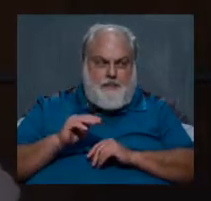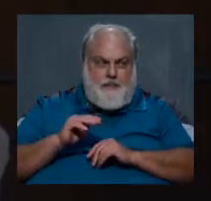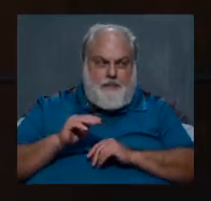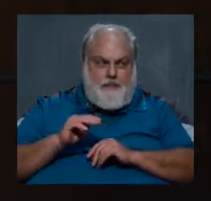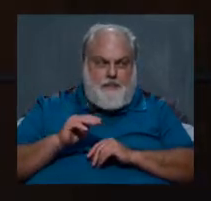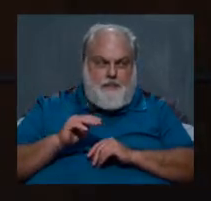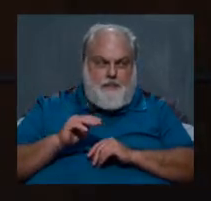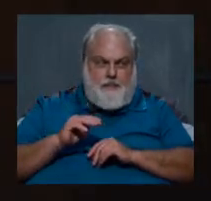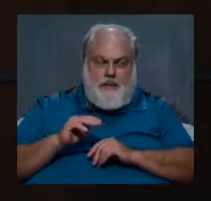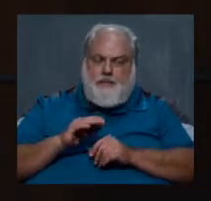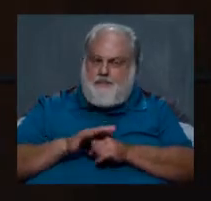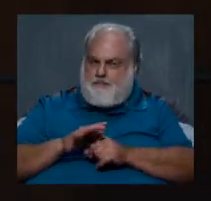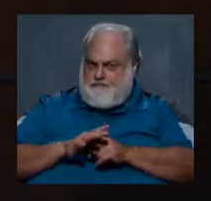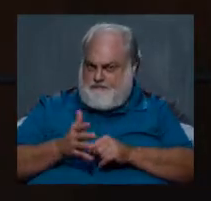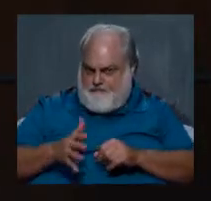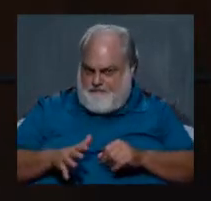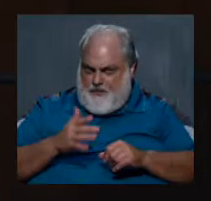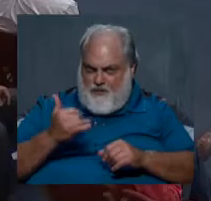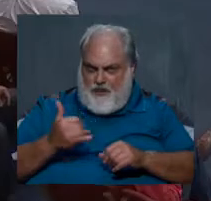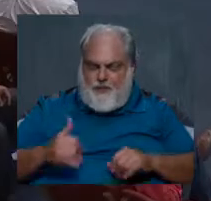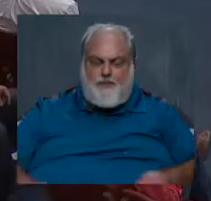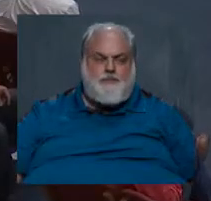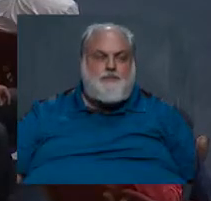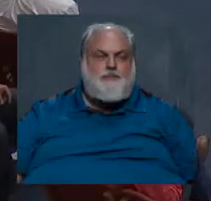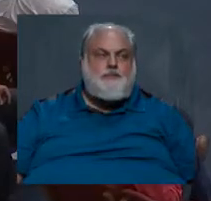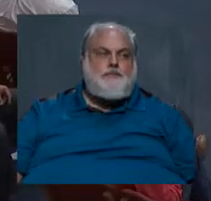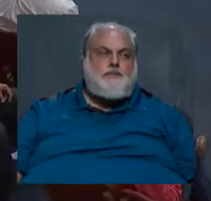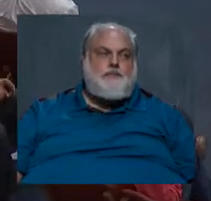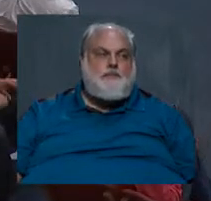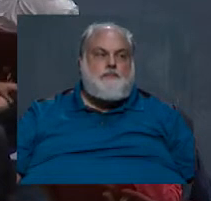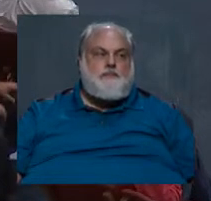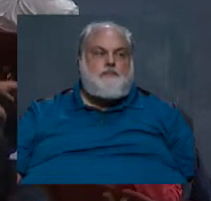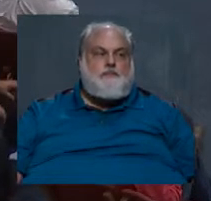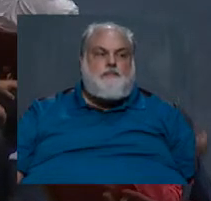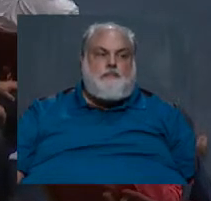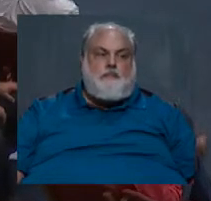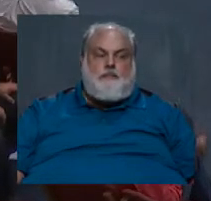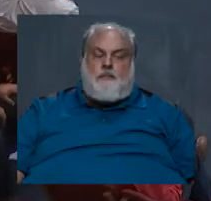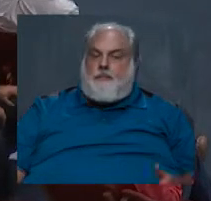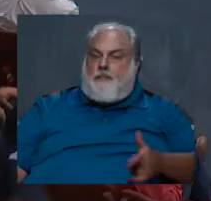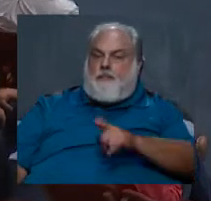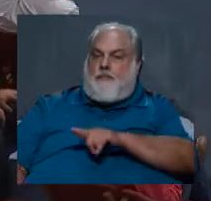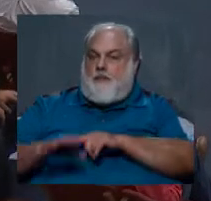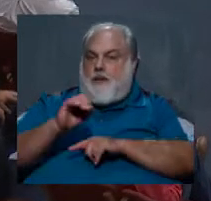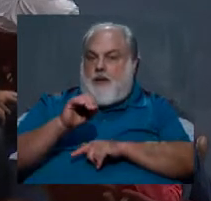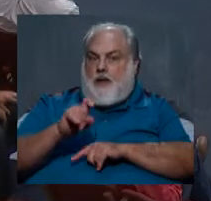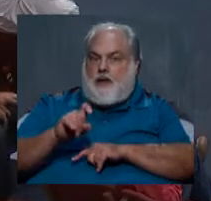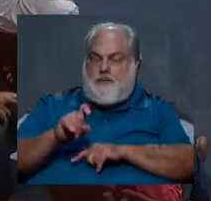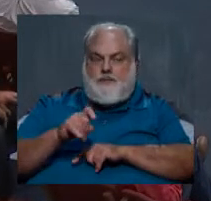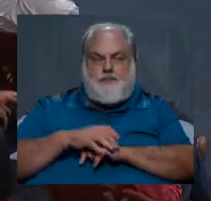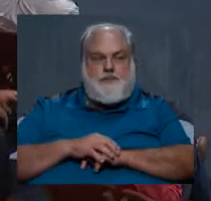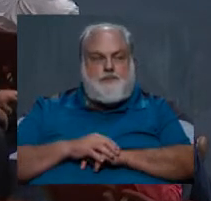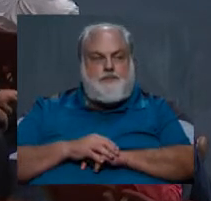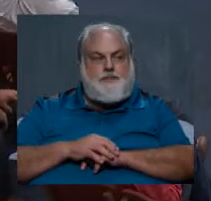I think I'll let some other commissioners ask a few questions. Okay, sure thing. Commissioner Cox.